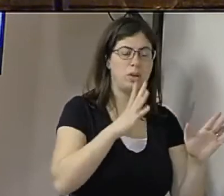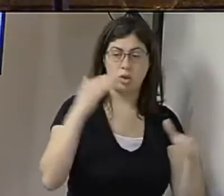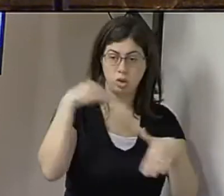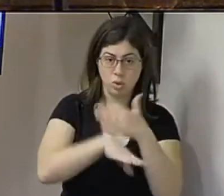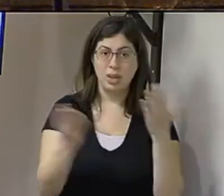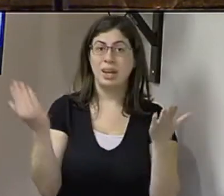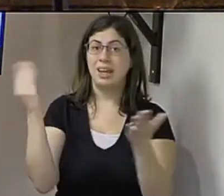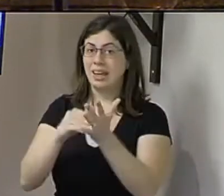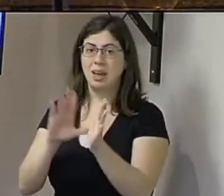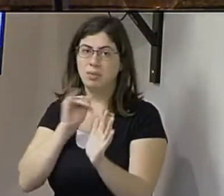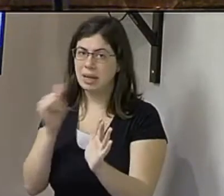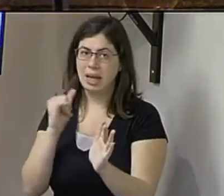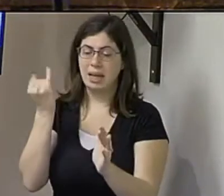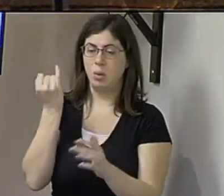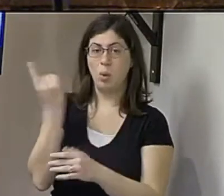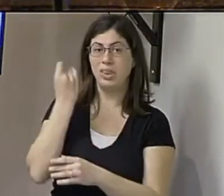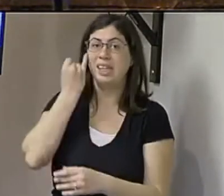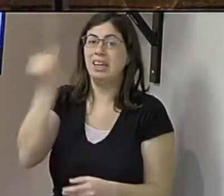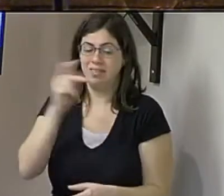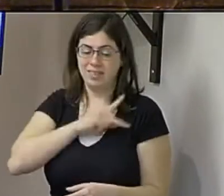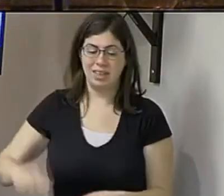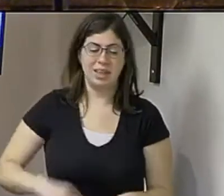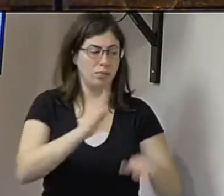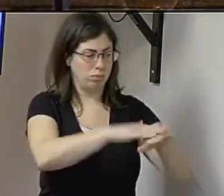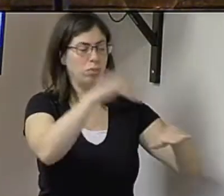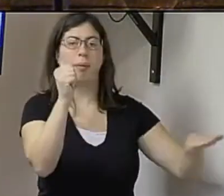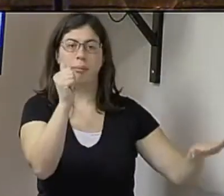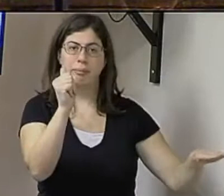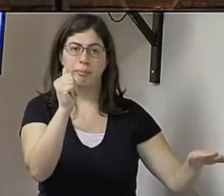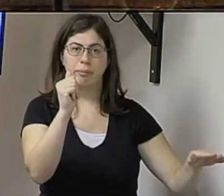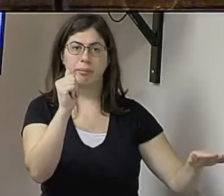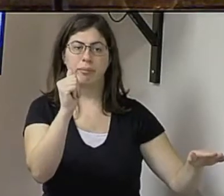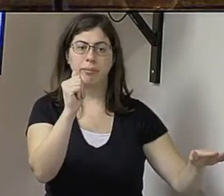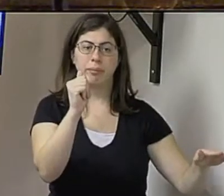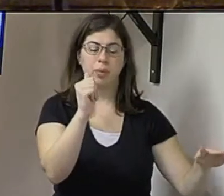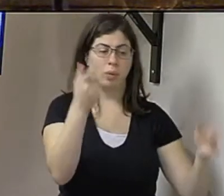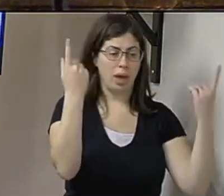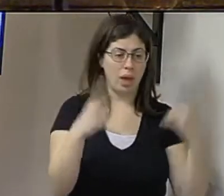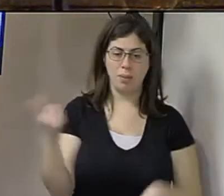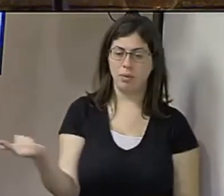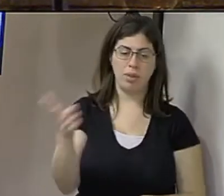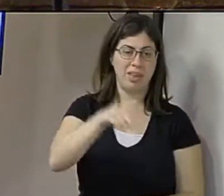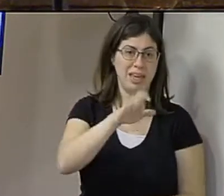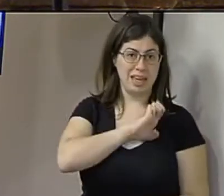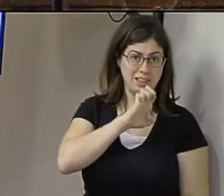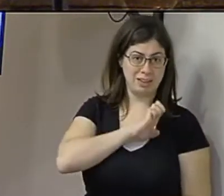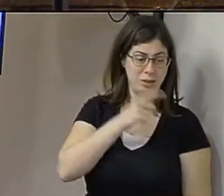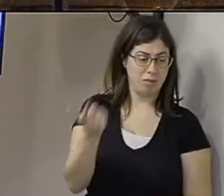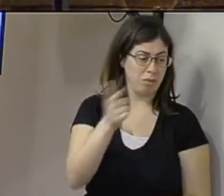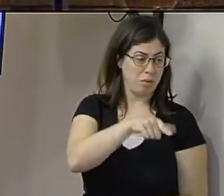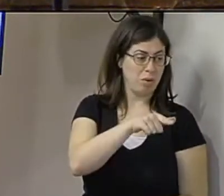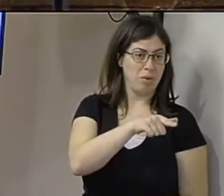again unless the king delighted in her, and she was summoned by name. When the turn came for Esther, the daughter of Abihail, the